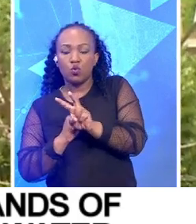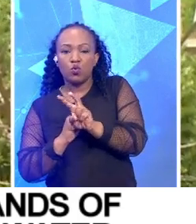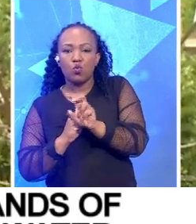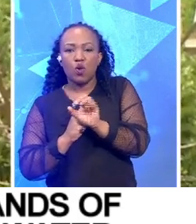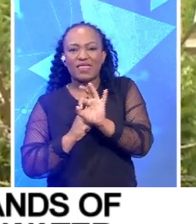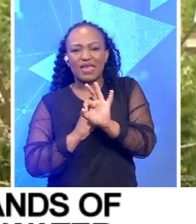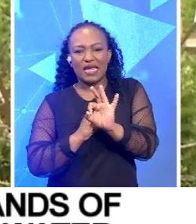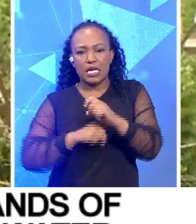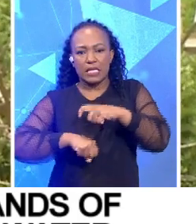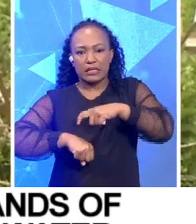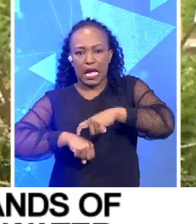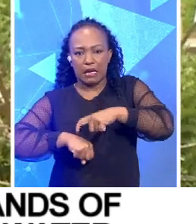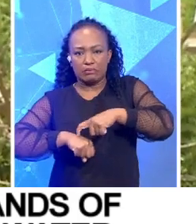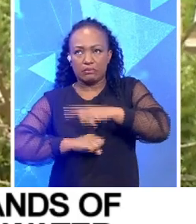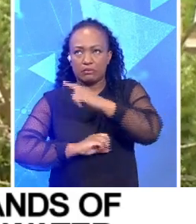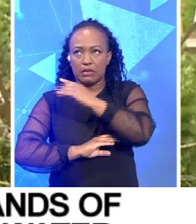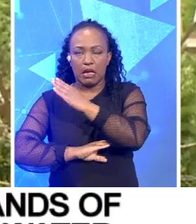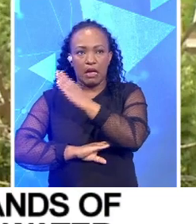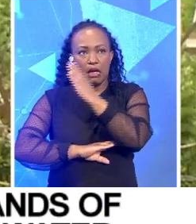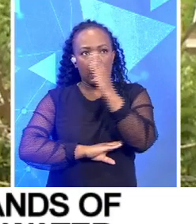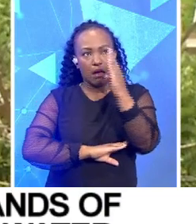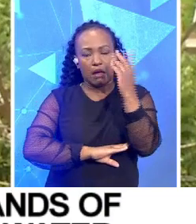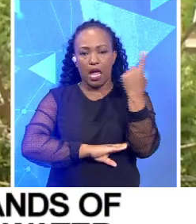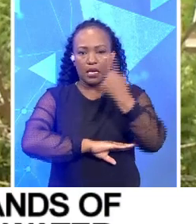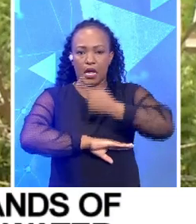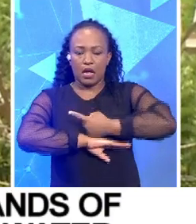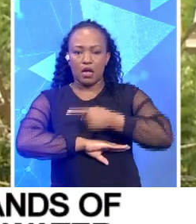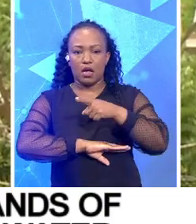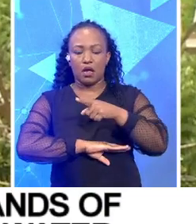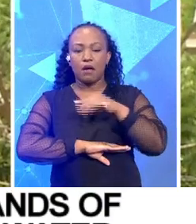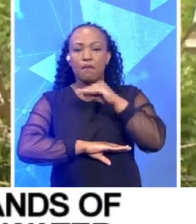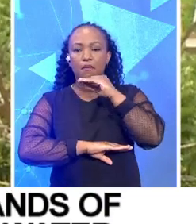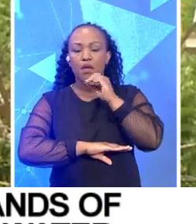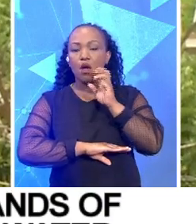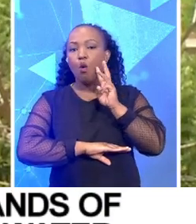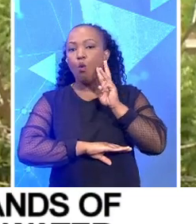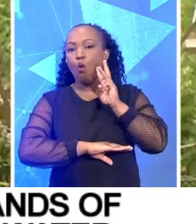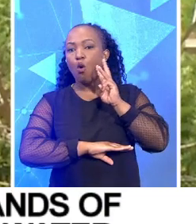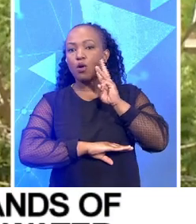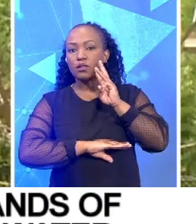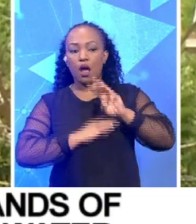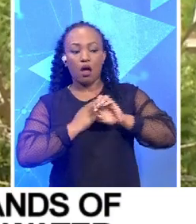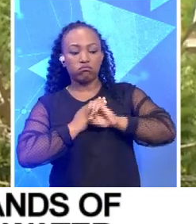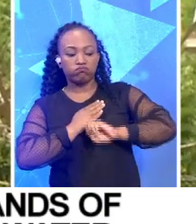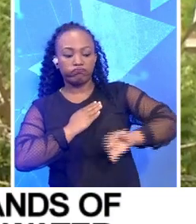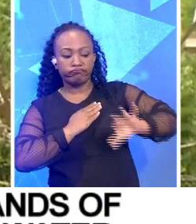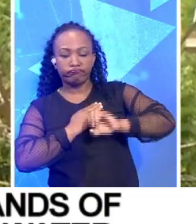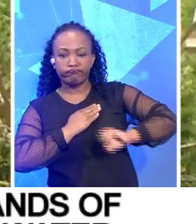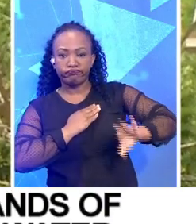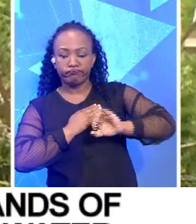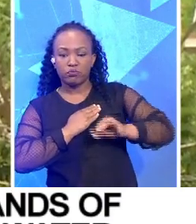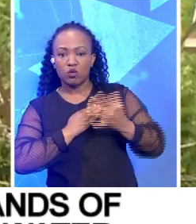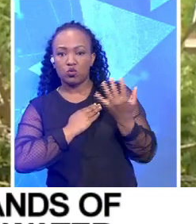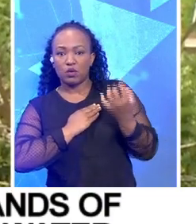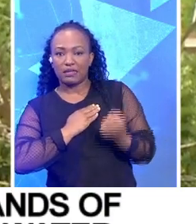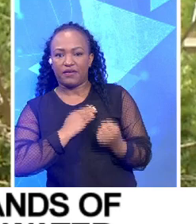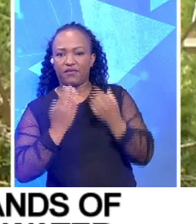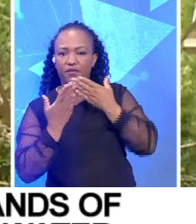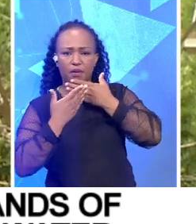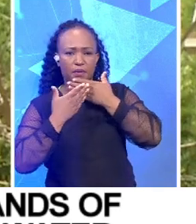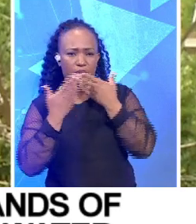a normal day, we do not receive any water from the schemes that supply water into the